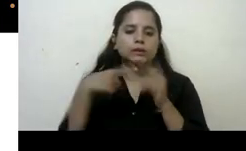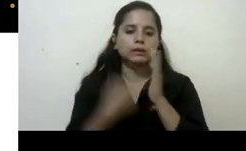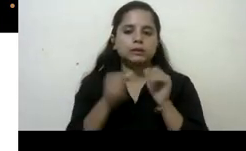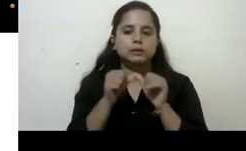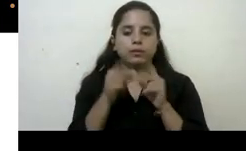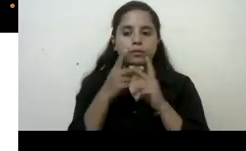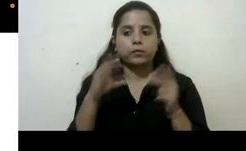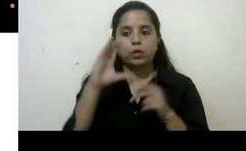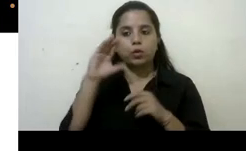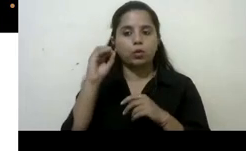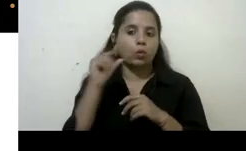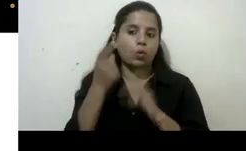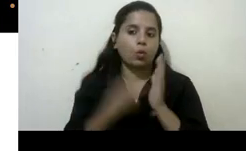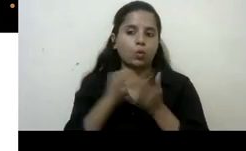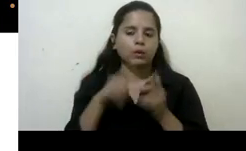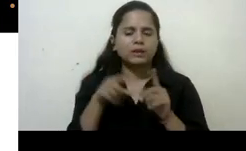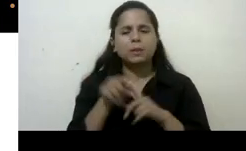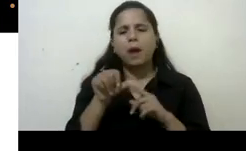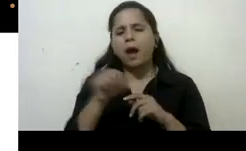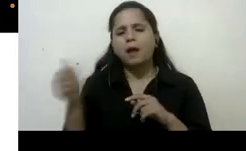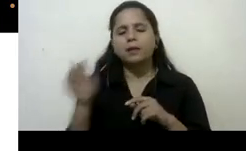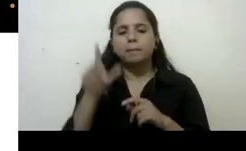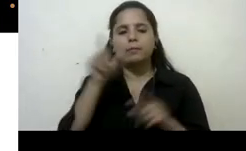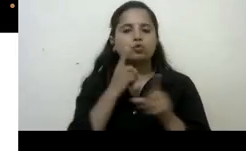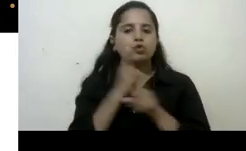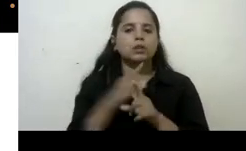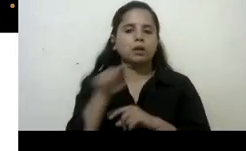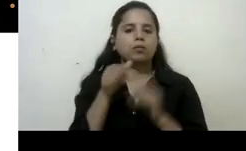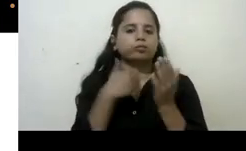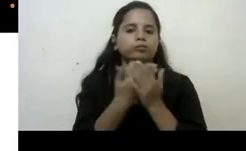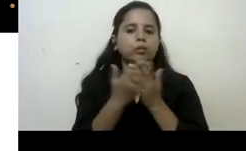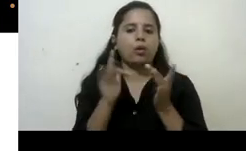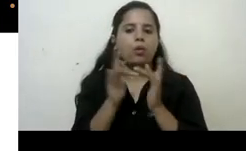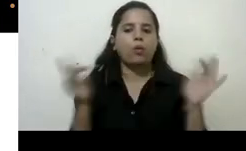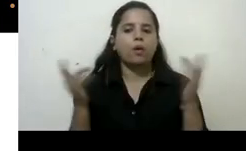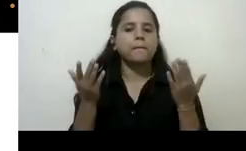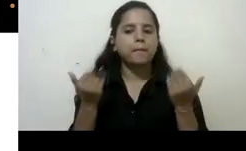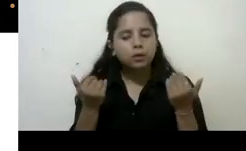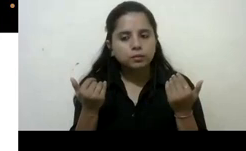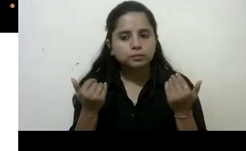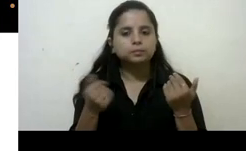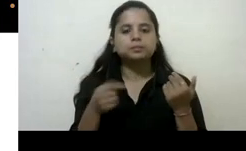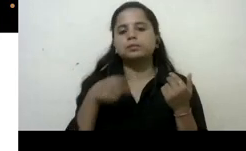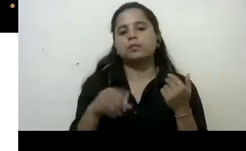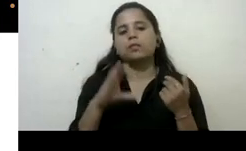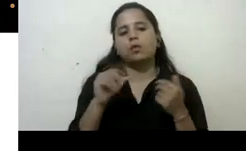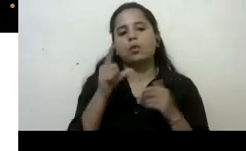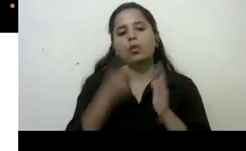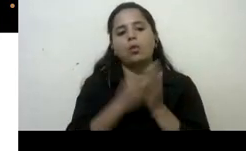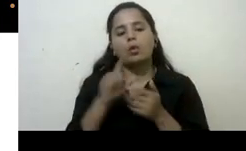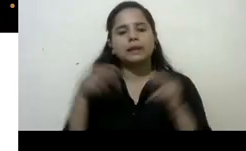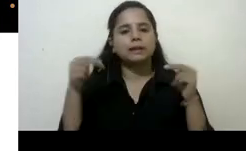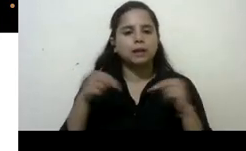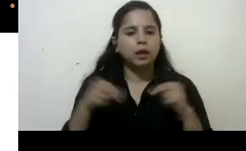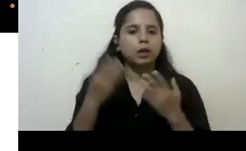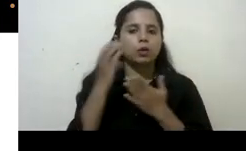Coursera is just like a MOOC platform where the teachers participate online participate according to the needs to the